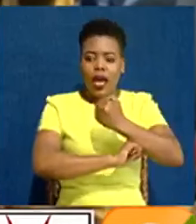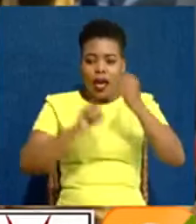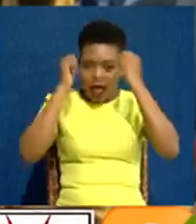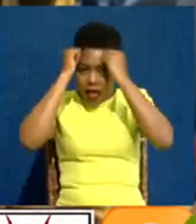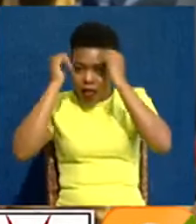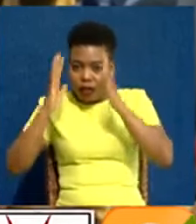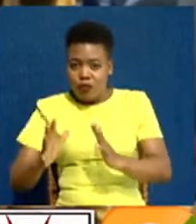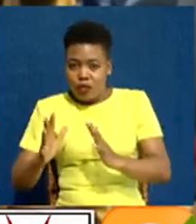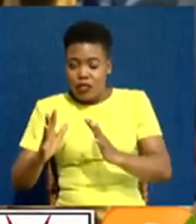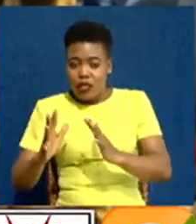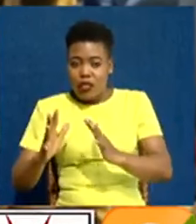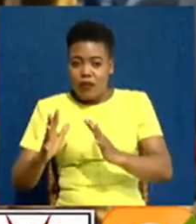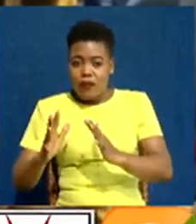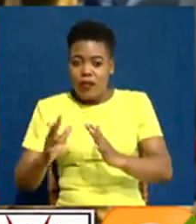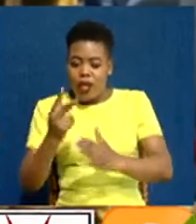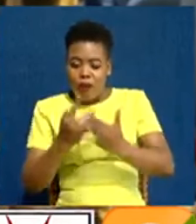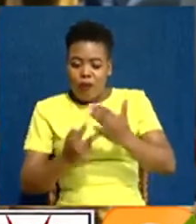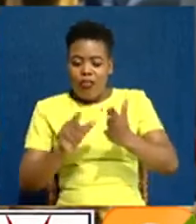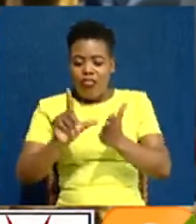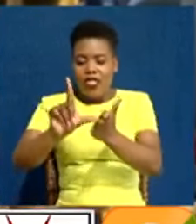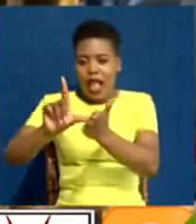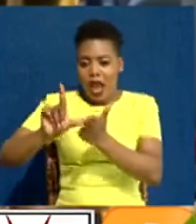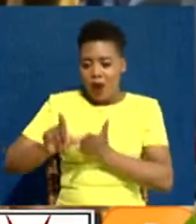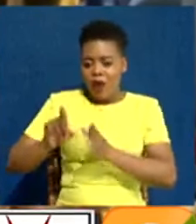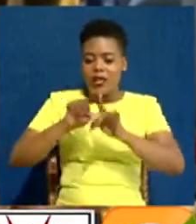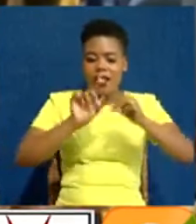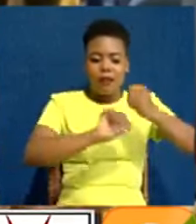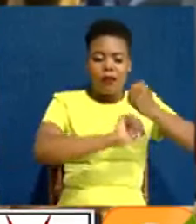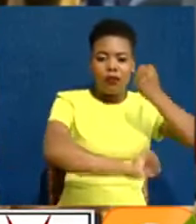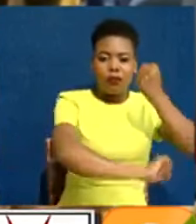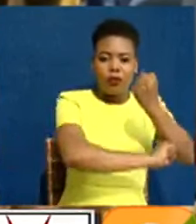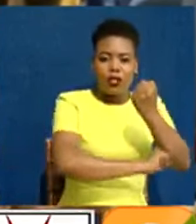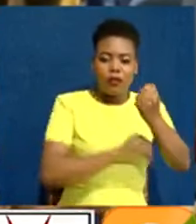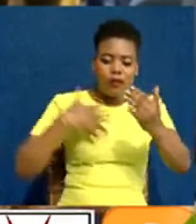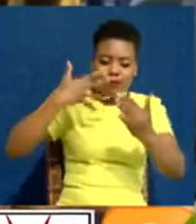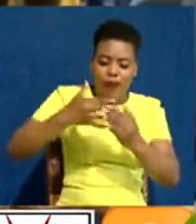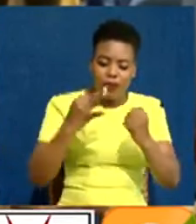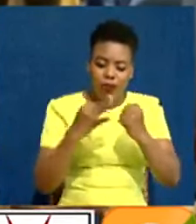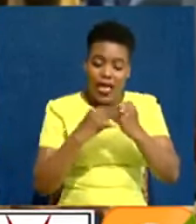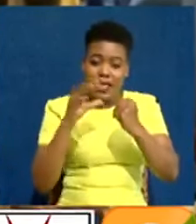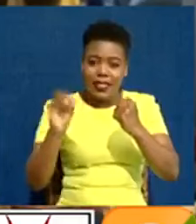students, both loan and scholarship, up to 80%.